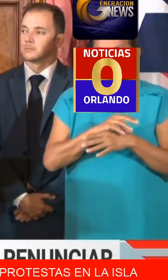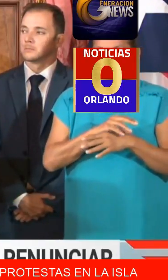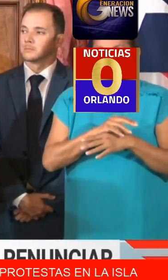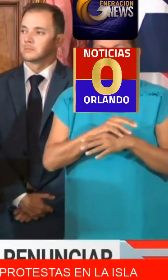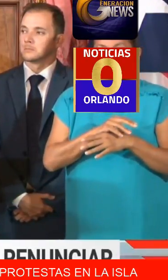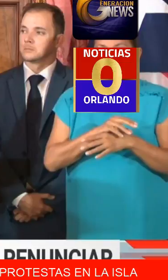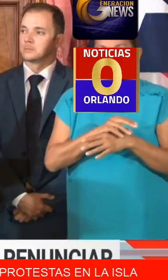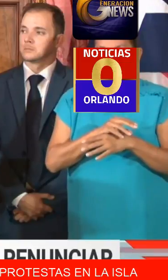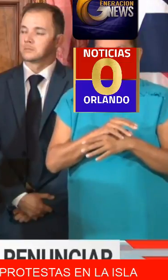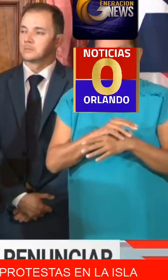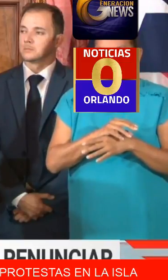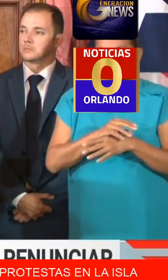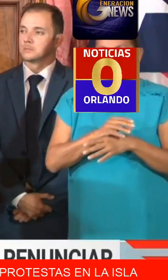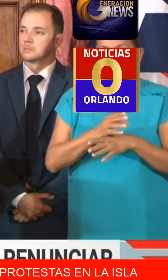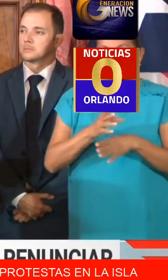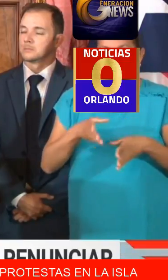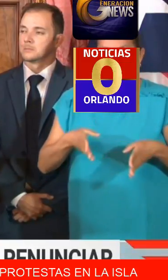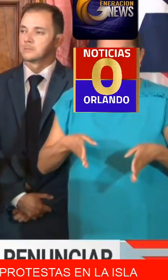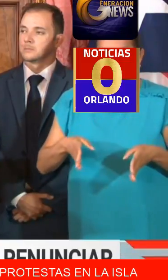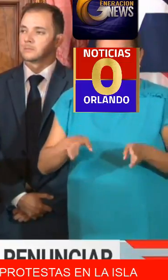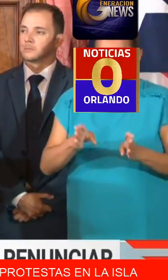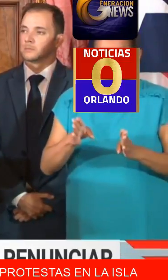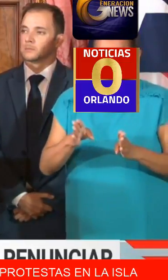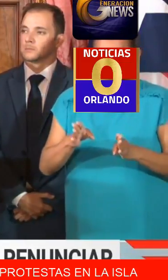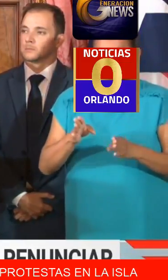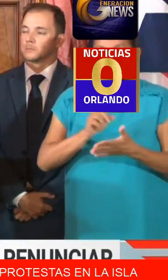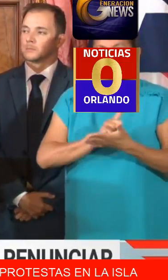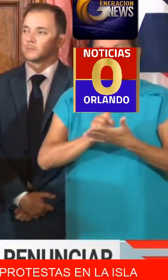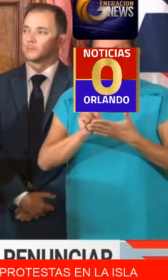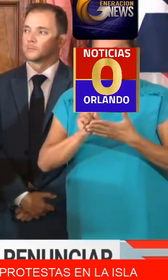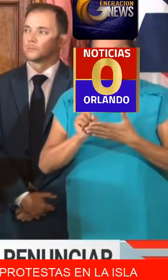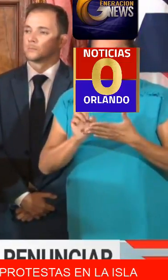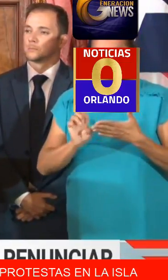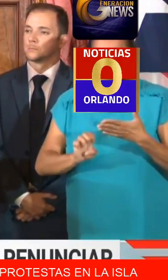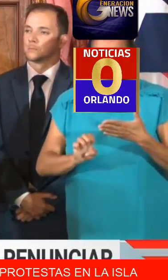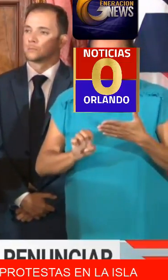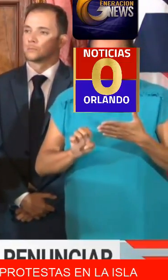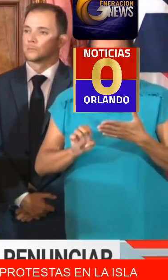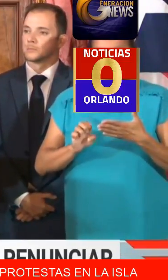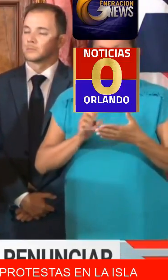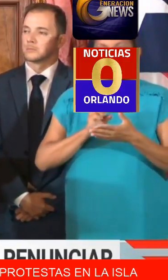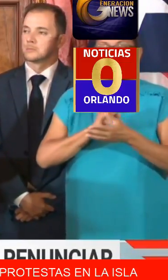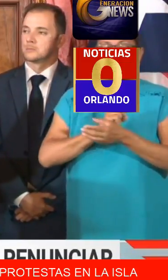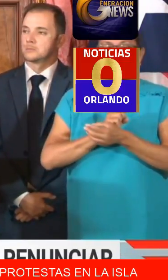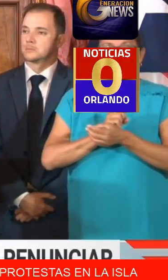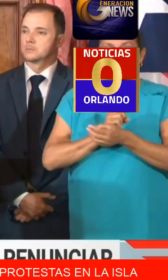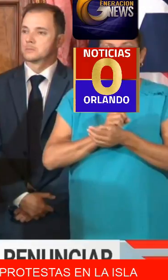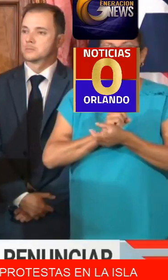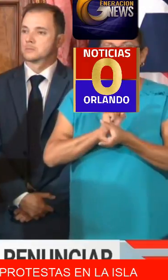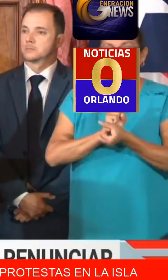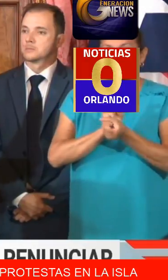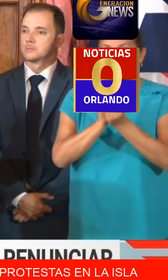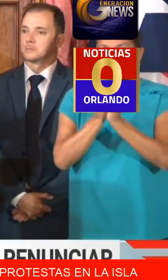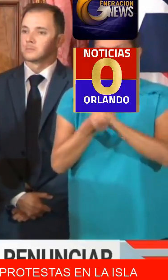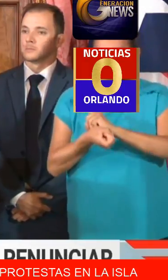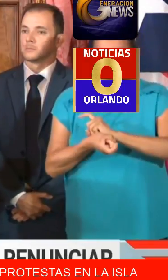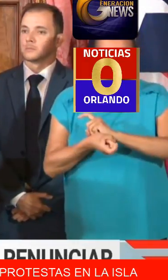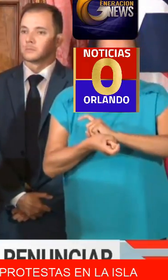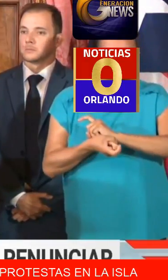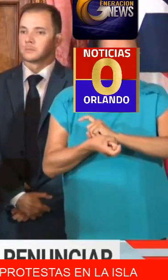were protesting. In that interaction, we had folks that came in with tear gas